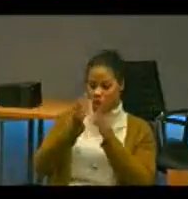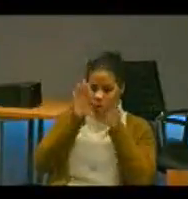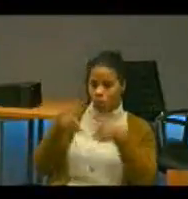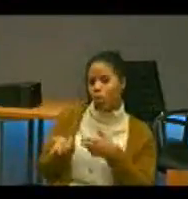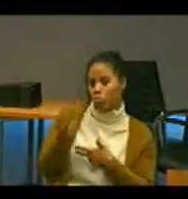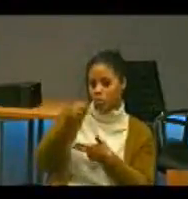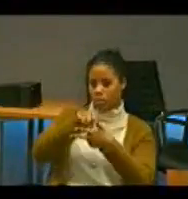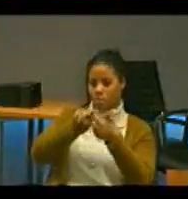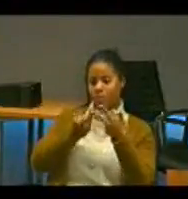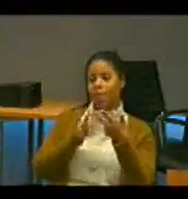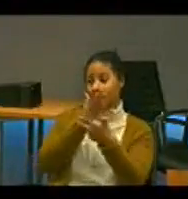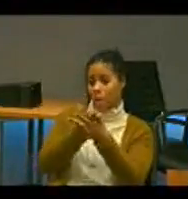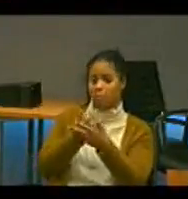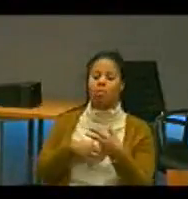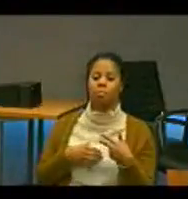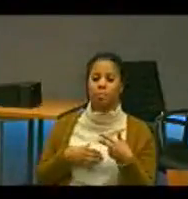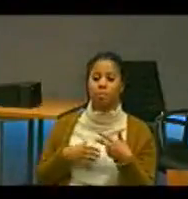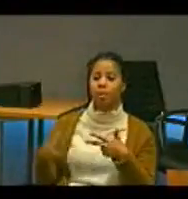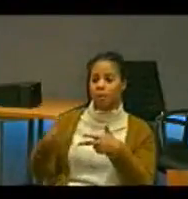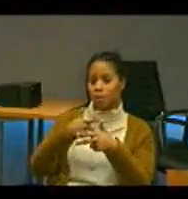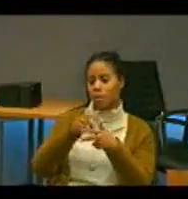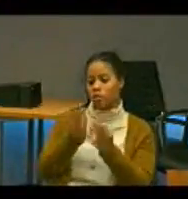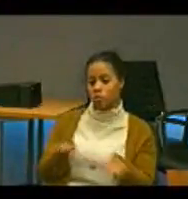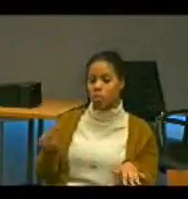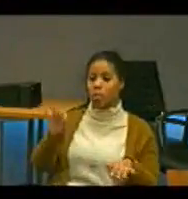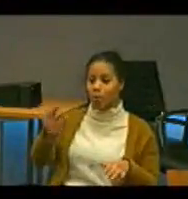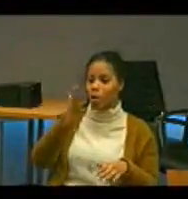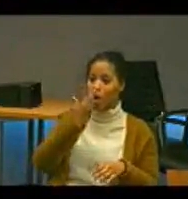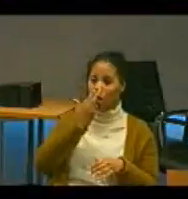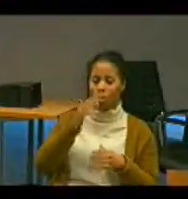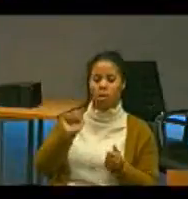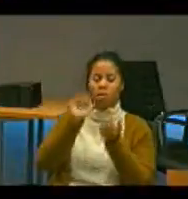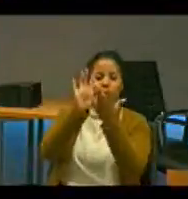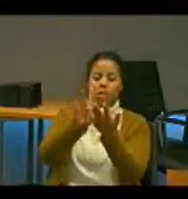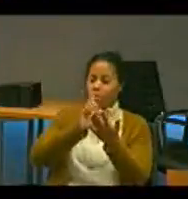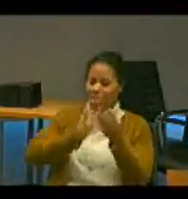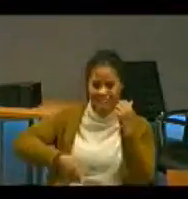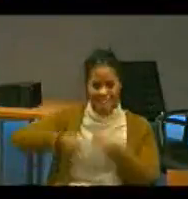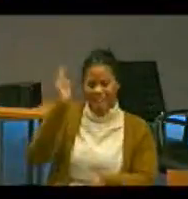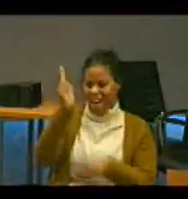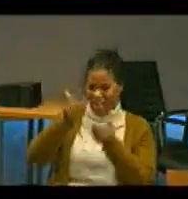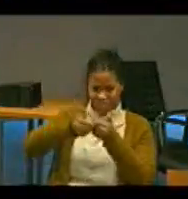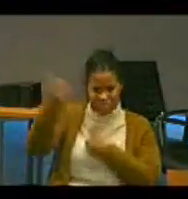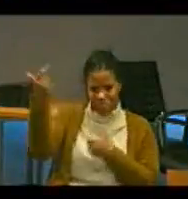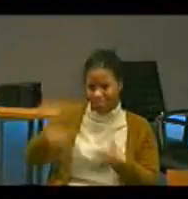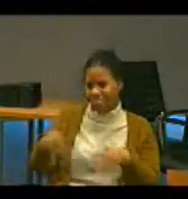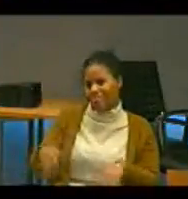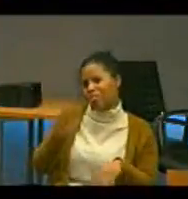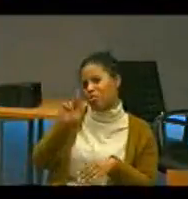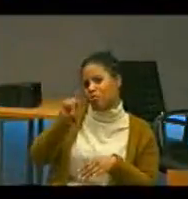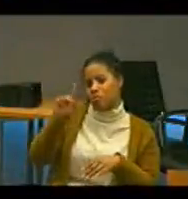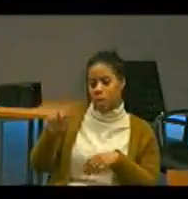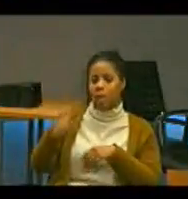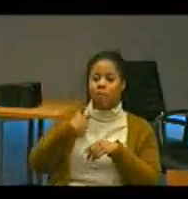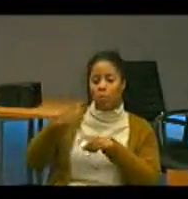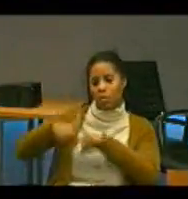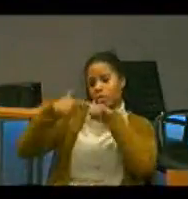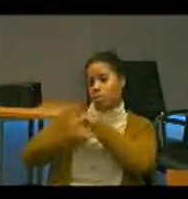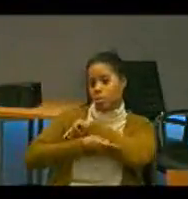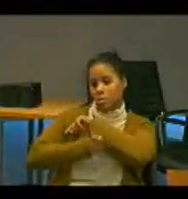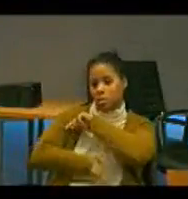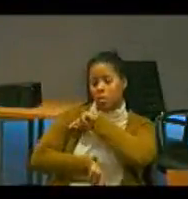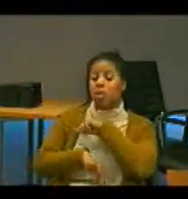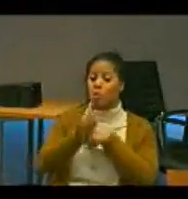facts. First, children of color with disabilities face high and disparate rates of suspension and expulsion. Both the federal civil rights